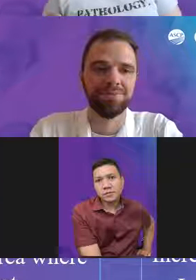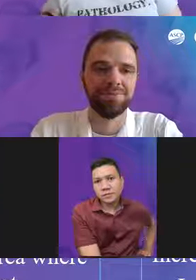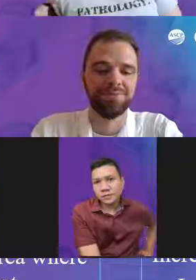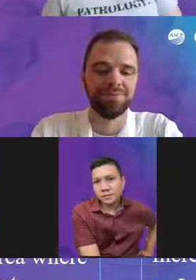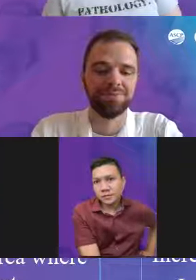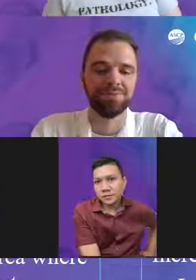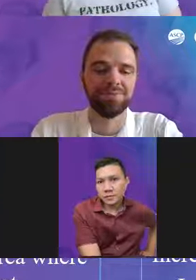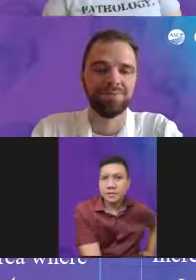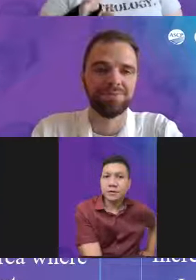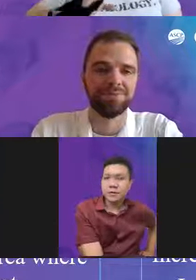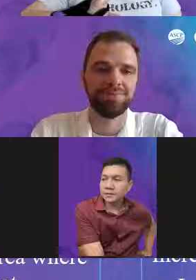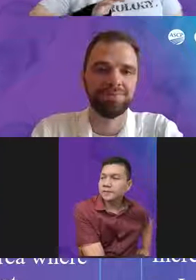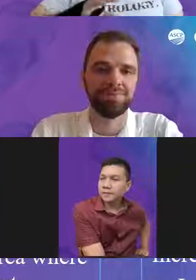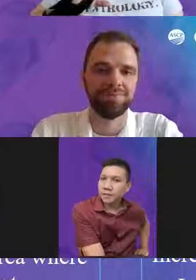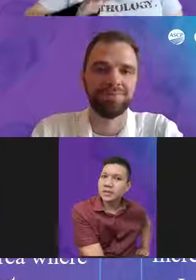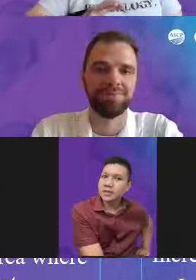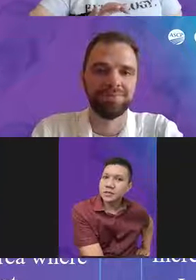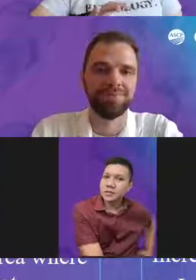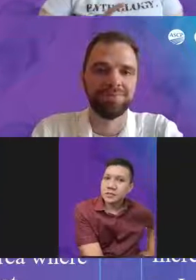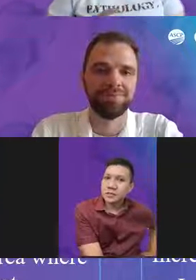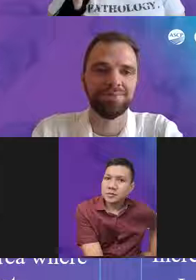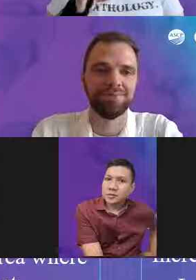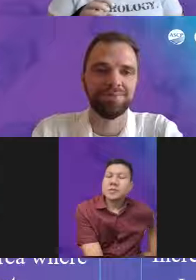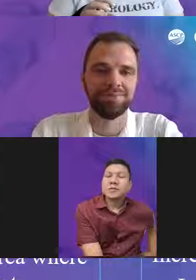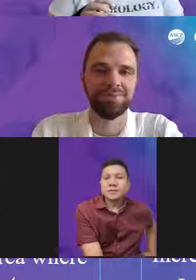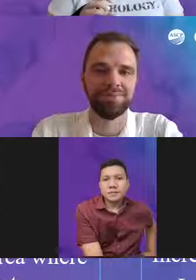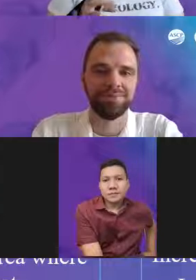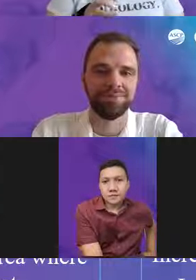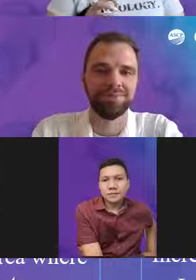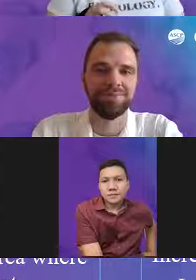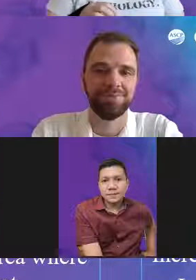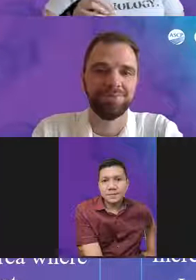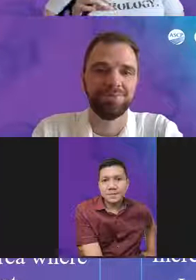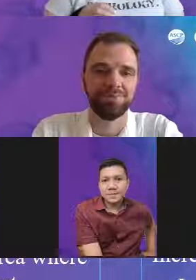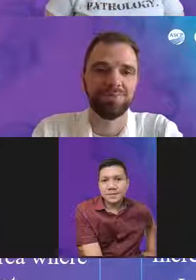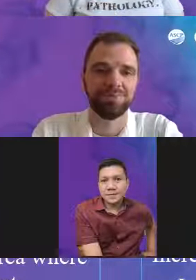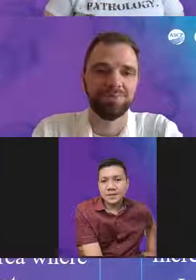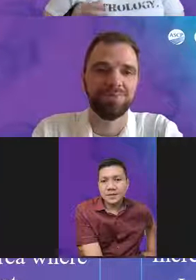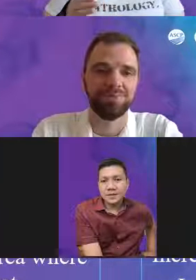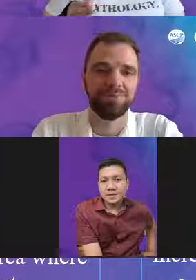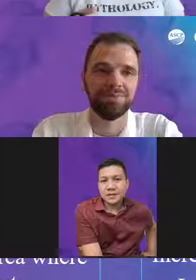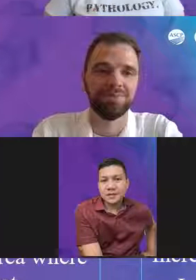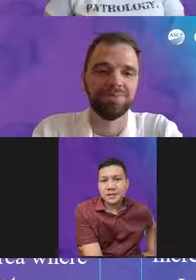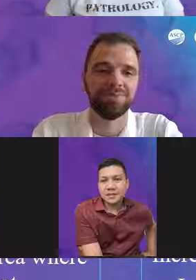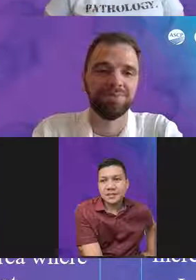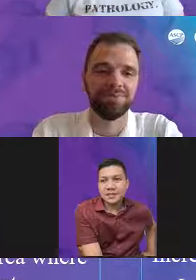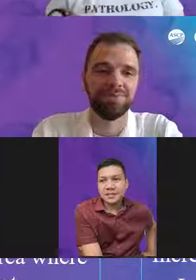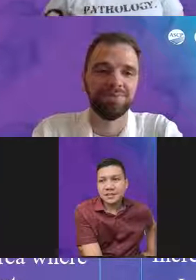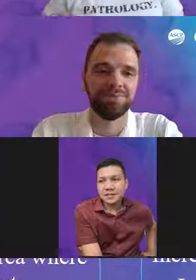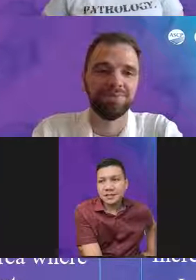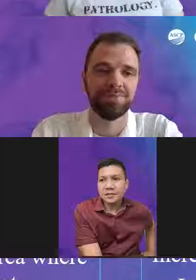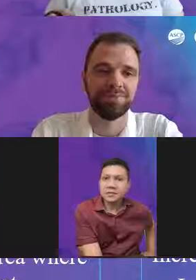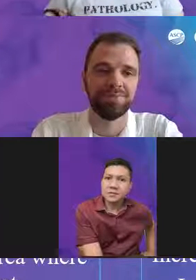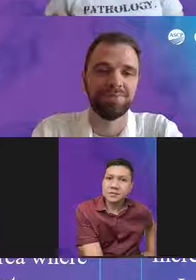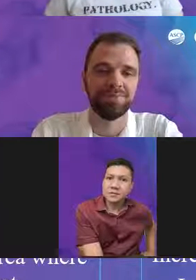corpuscular hemoglobin. So when we say corpuscular, we mean cell, right? Mm-hmm. And then the mean